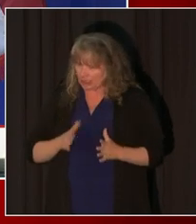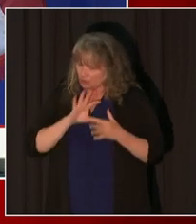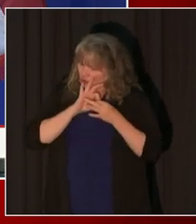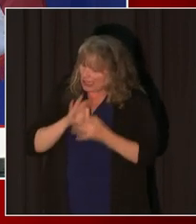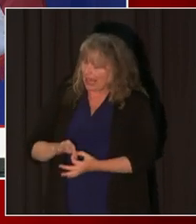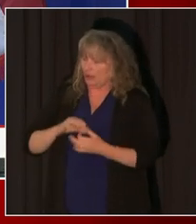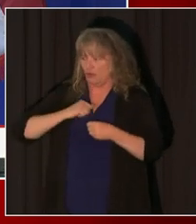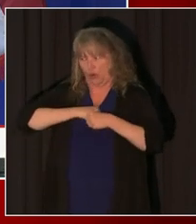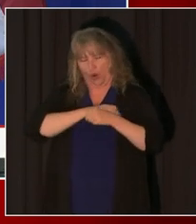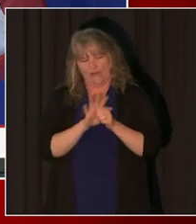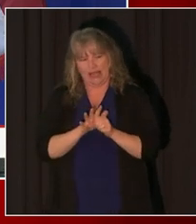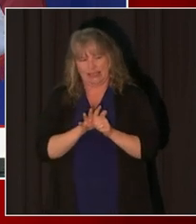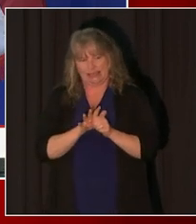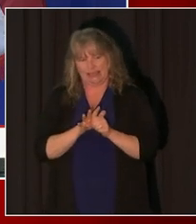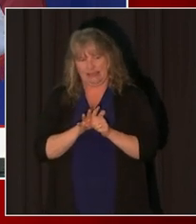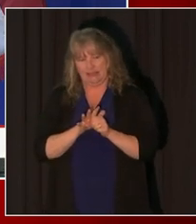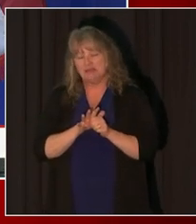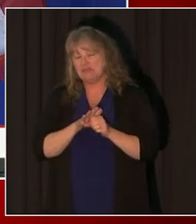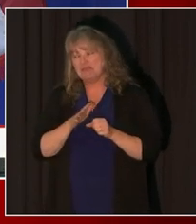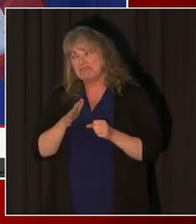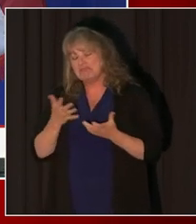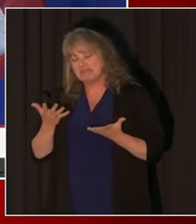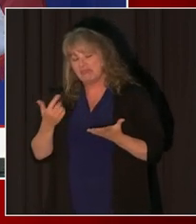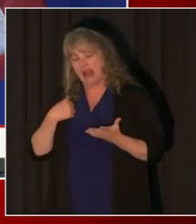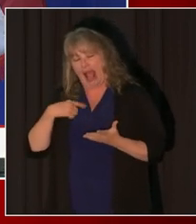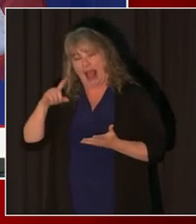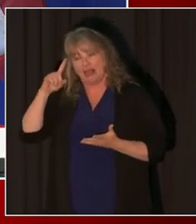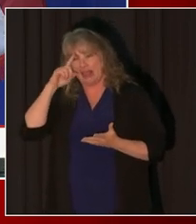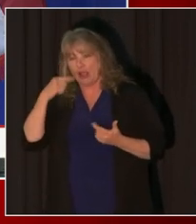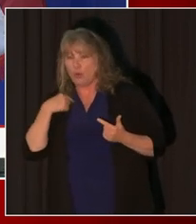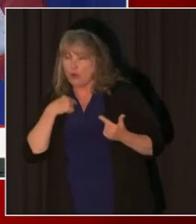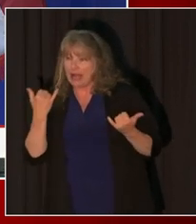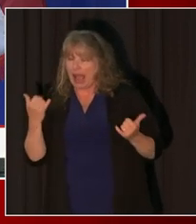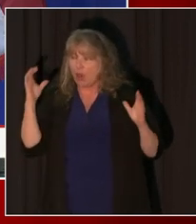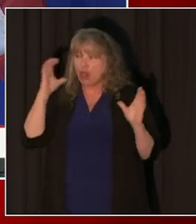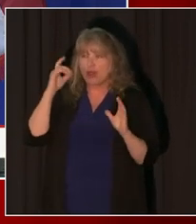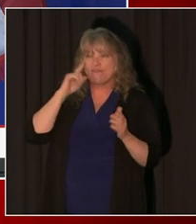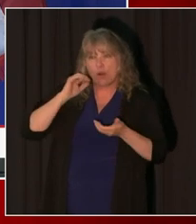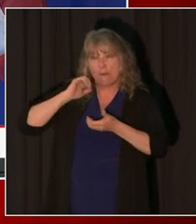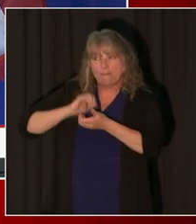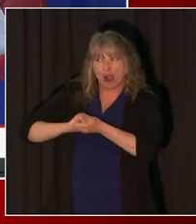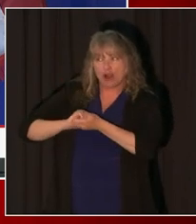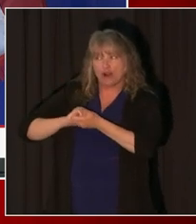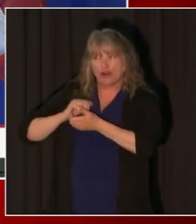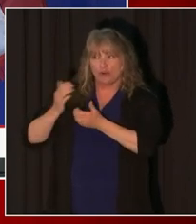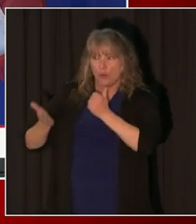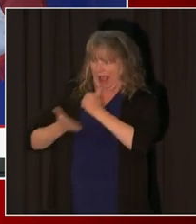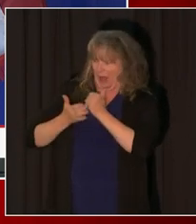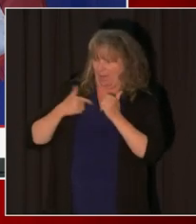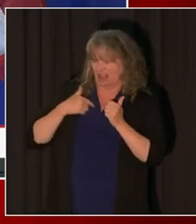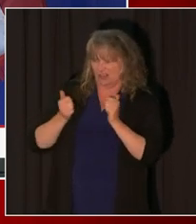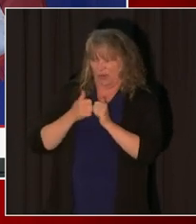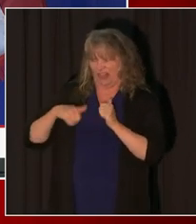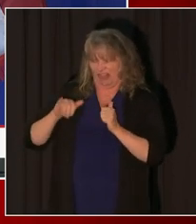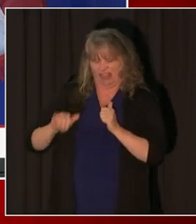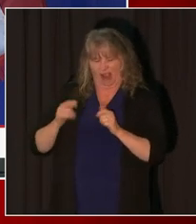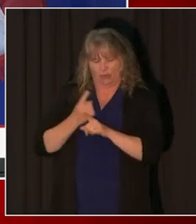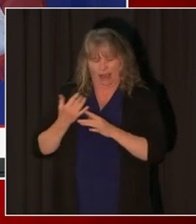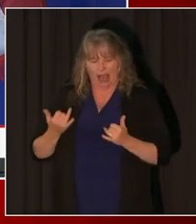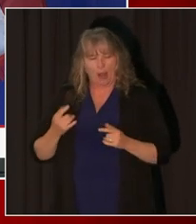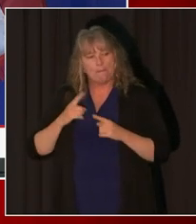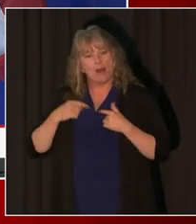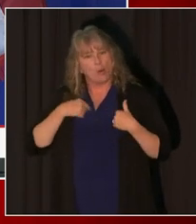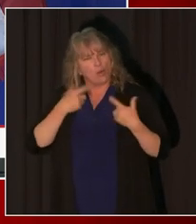COVID. And actually, I think that we're looking for a partner to help us with that right now. We have identified through